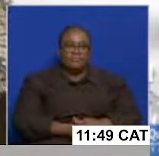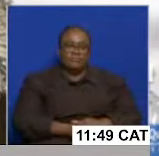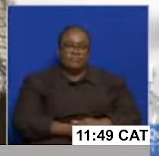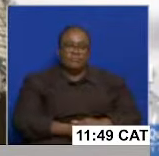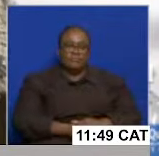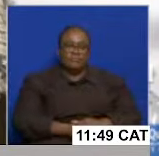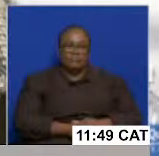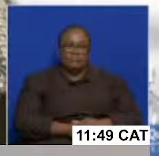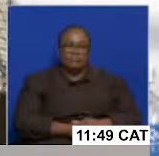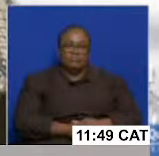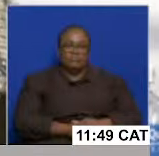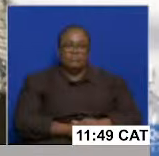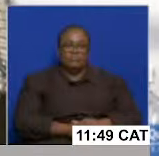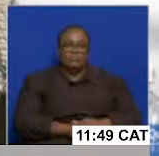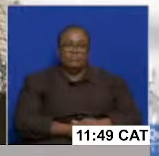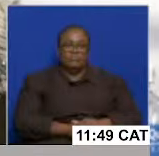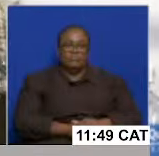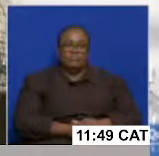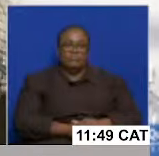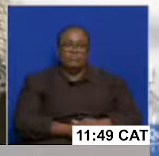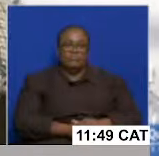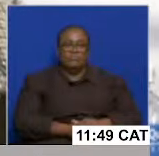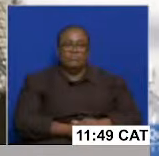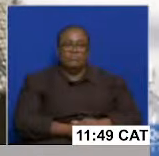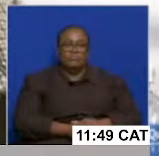You are on paragraph